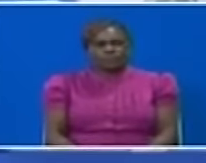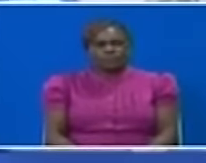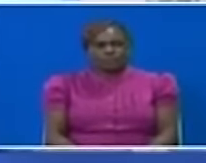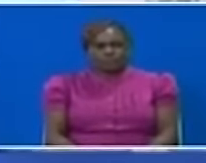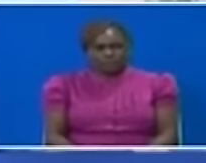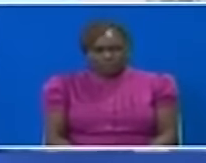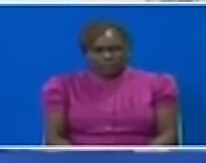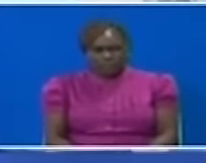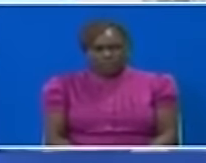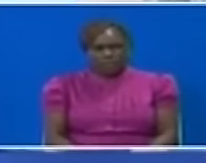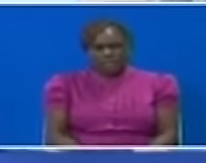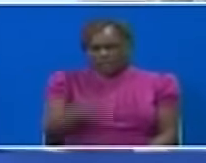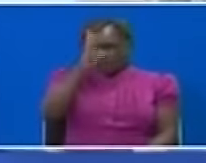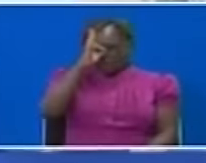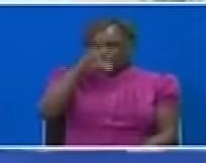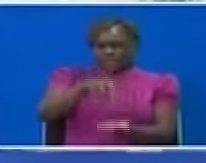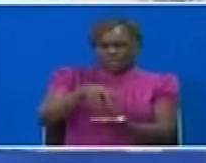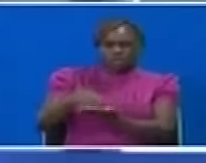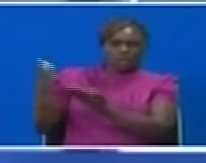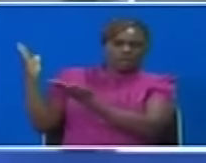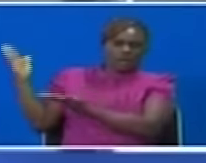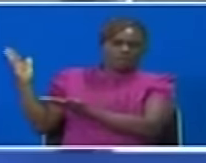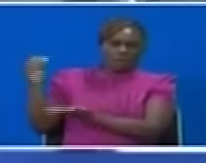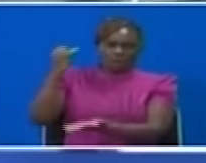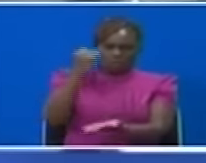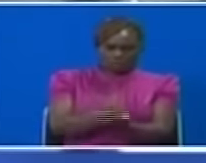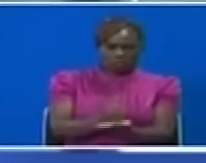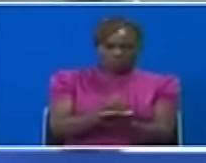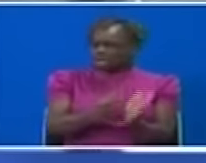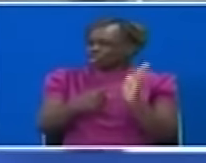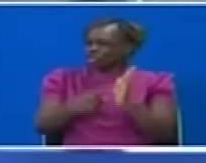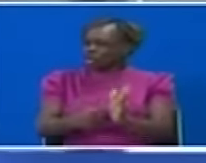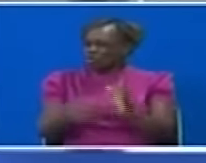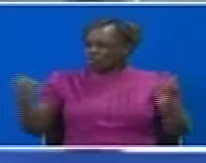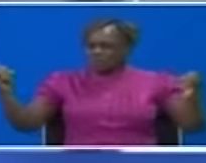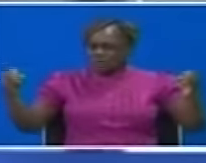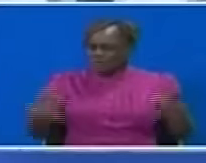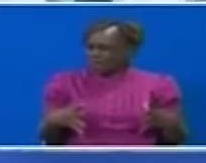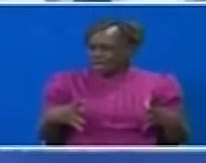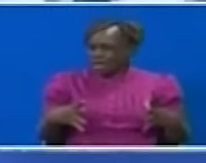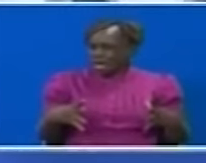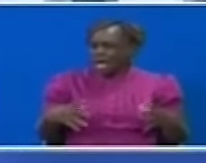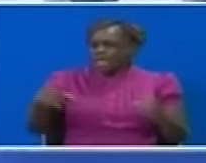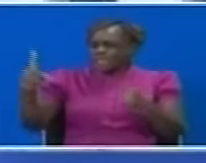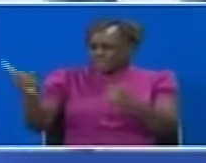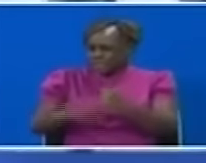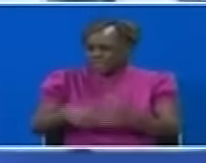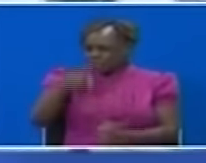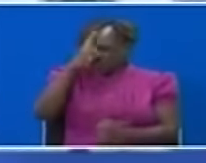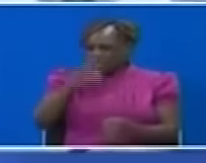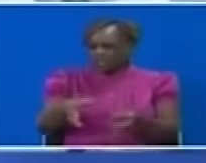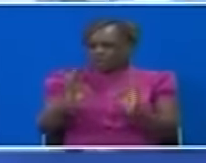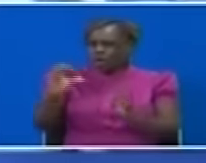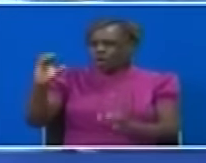The walls of the Kapenguria police station headquarters bear mute witness to the 10-hour bloodbath that left 6 officers, their